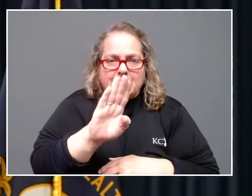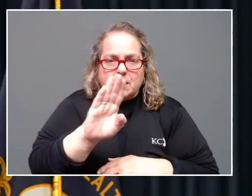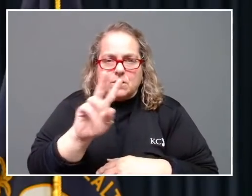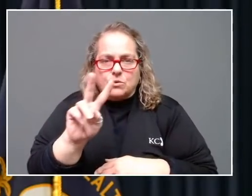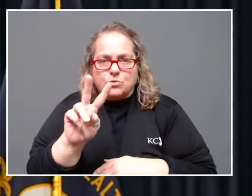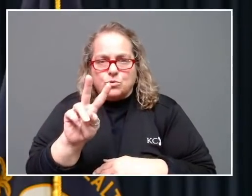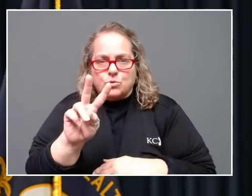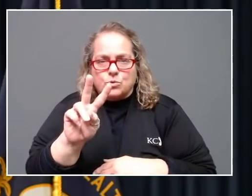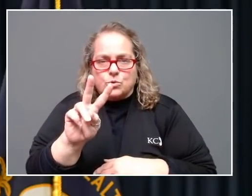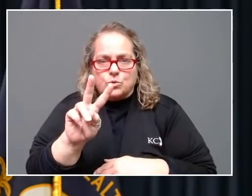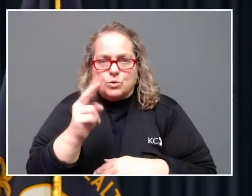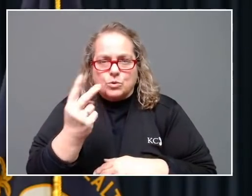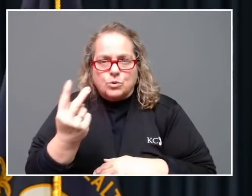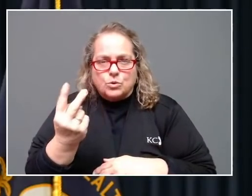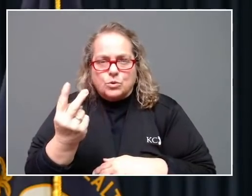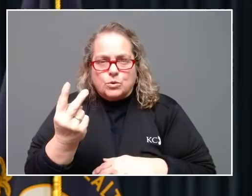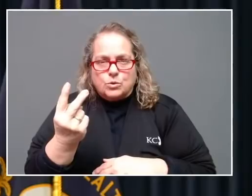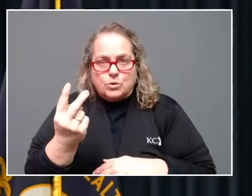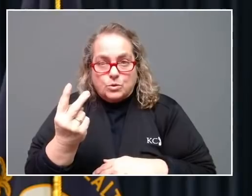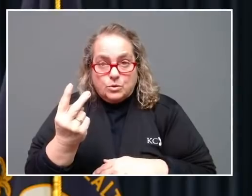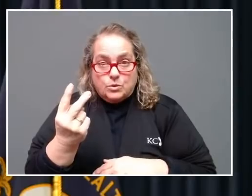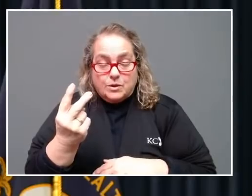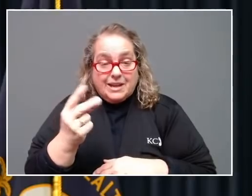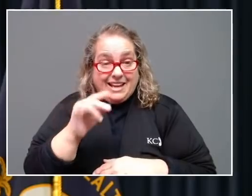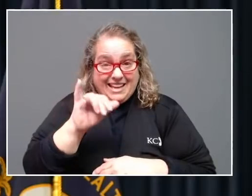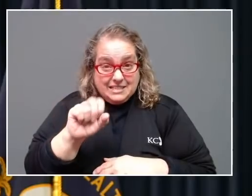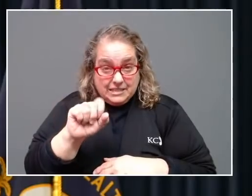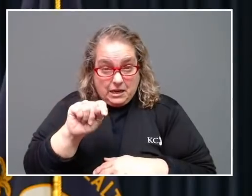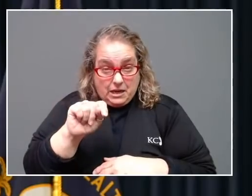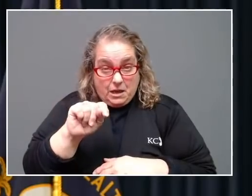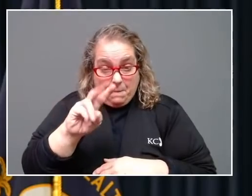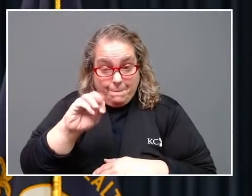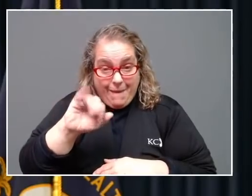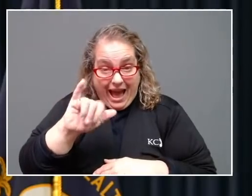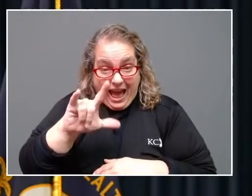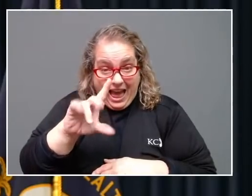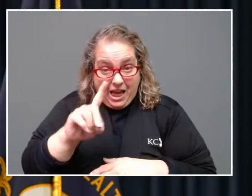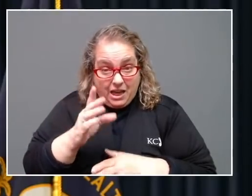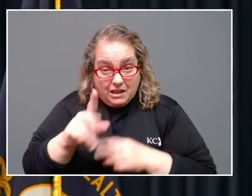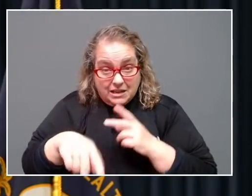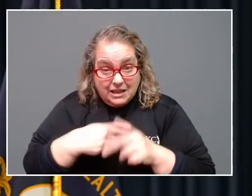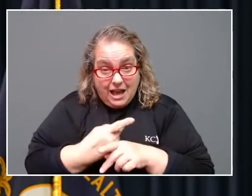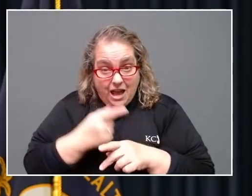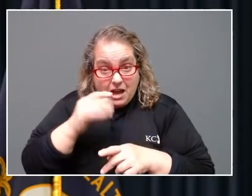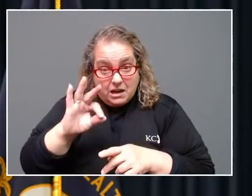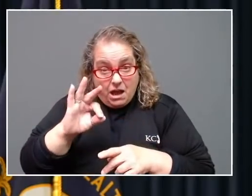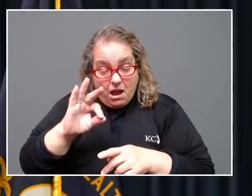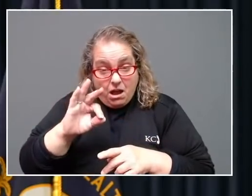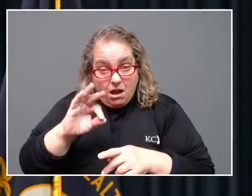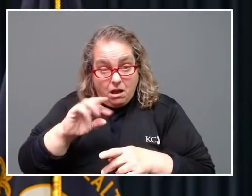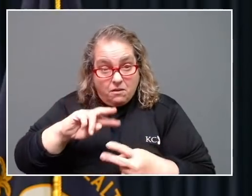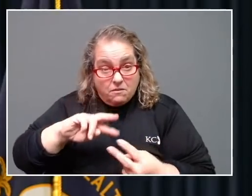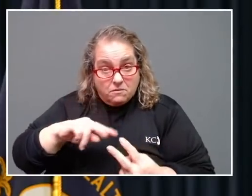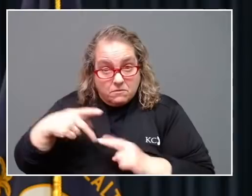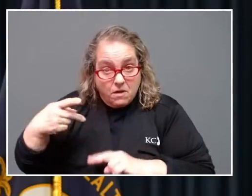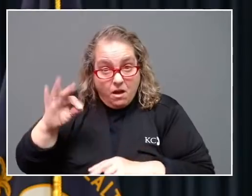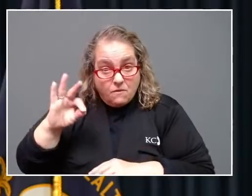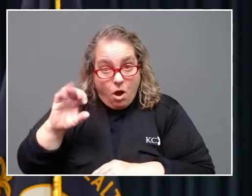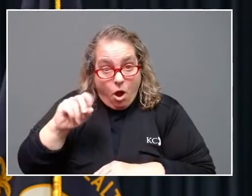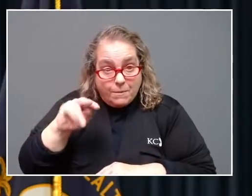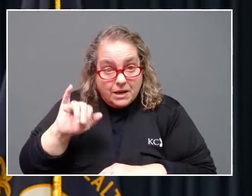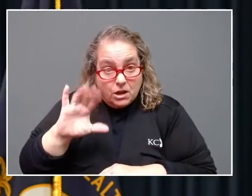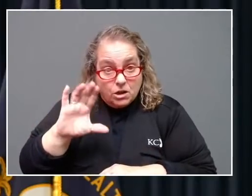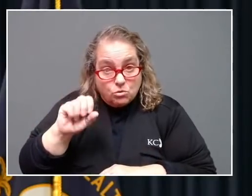is it a mild form like Omicron, or is it a more virulent form like Delta